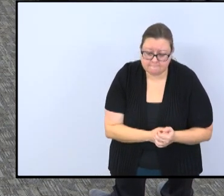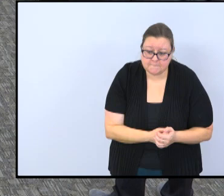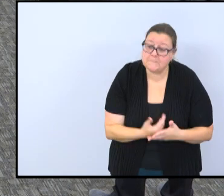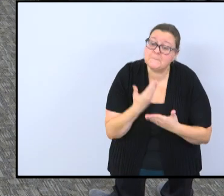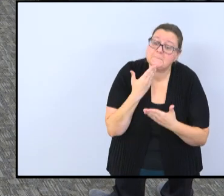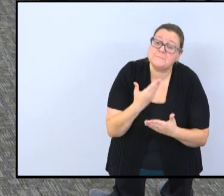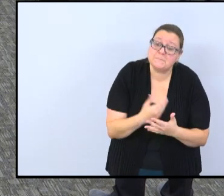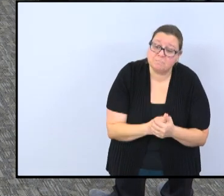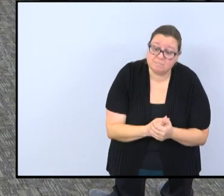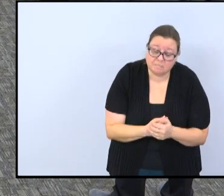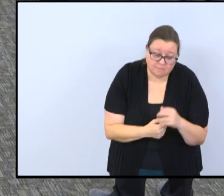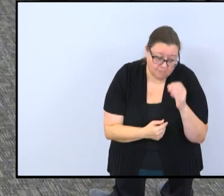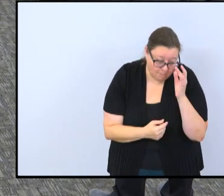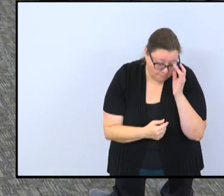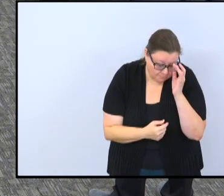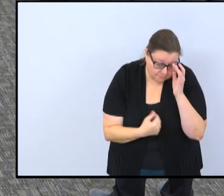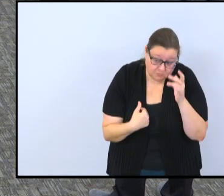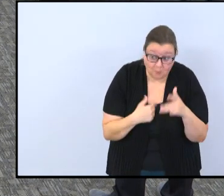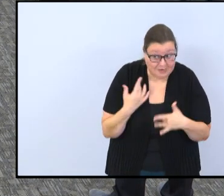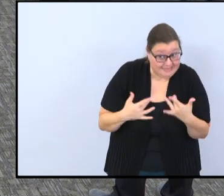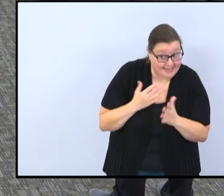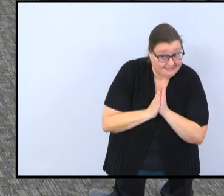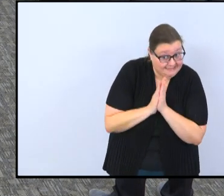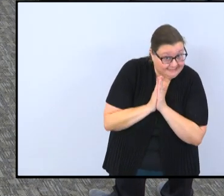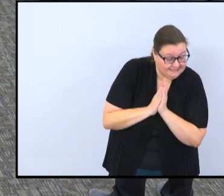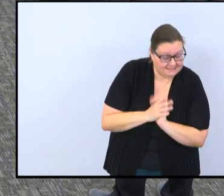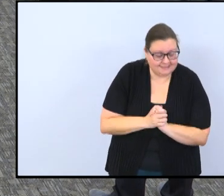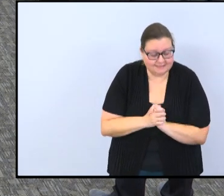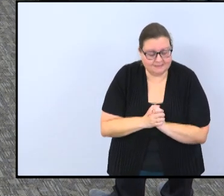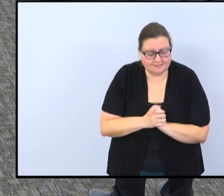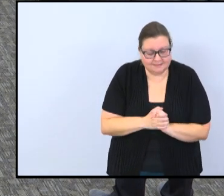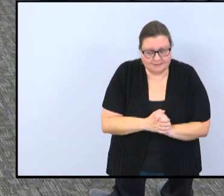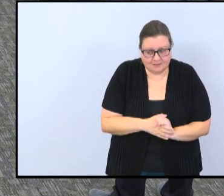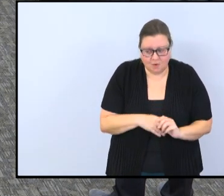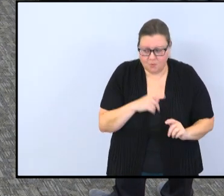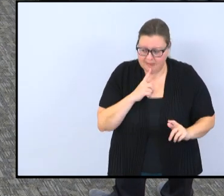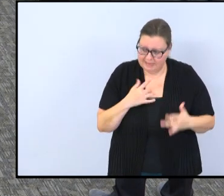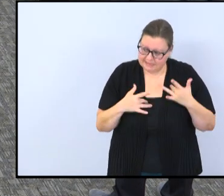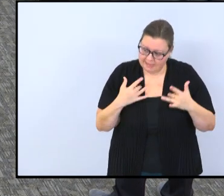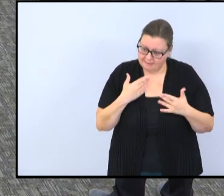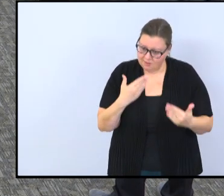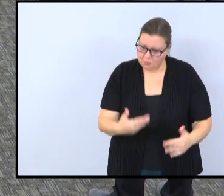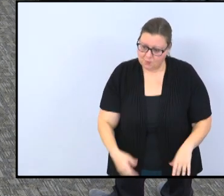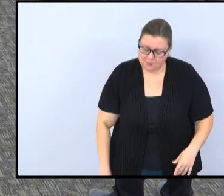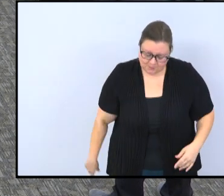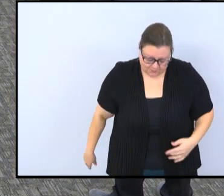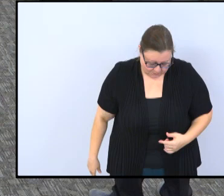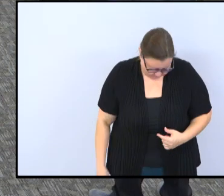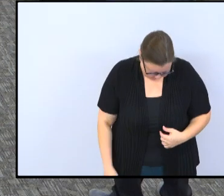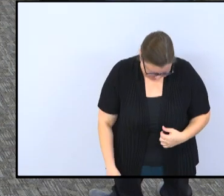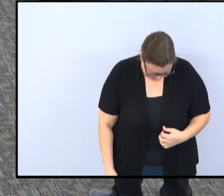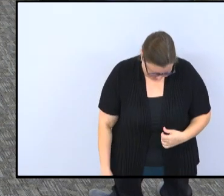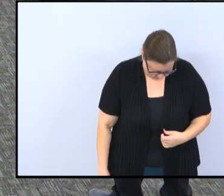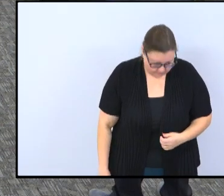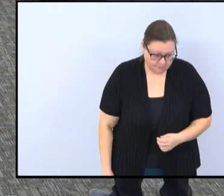Well, thank you. We're excited. Really excited. Thank you.